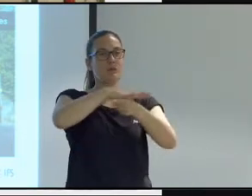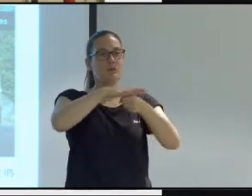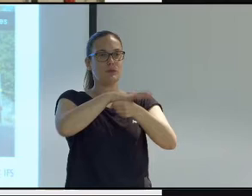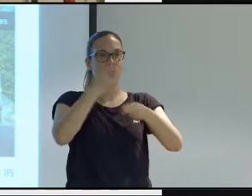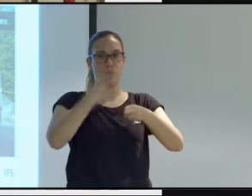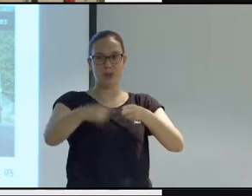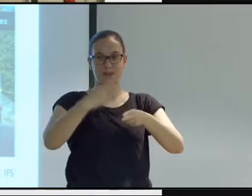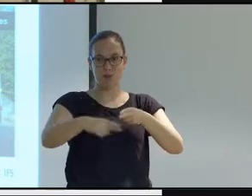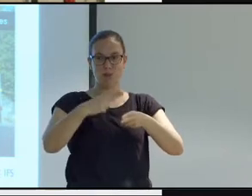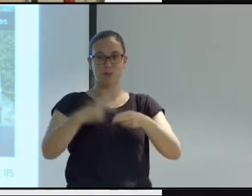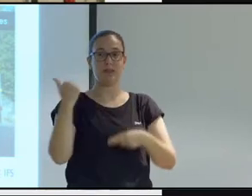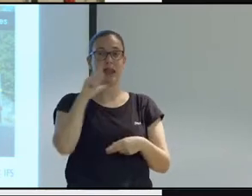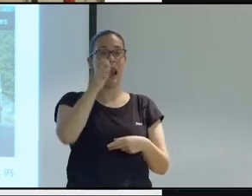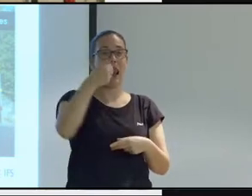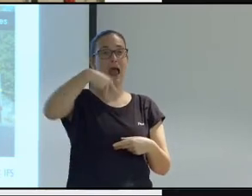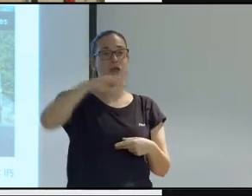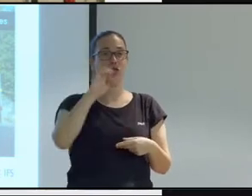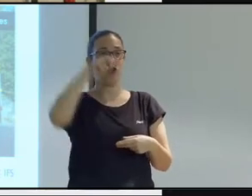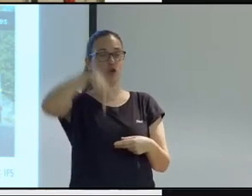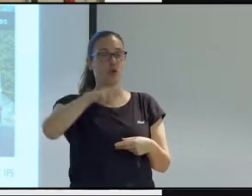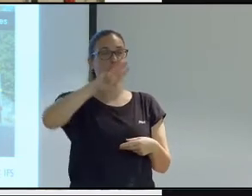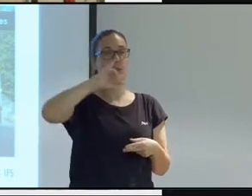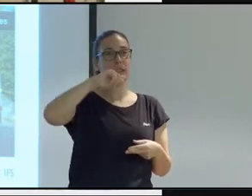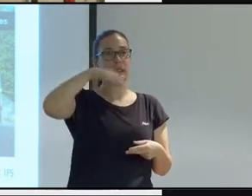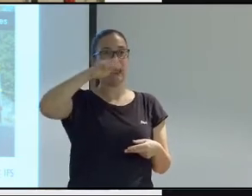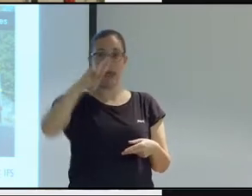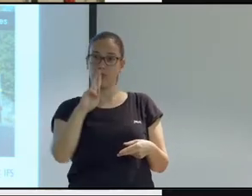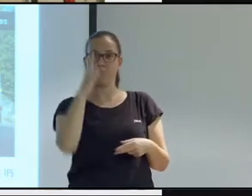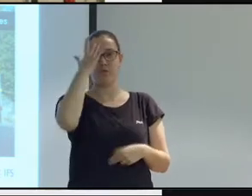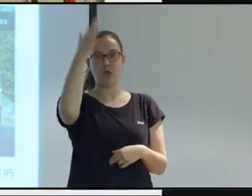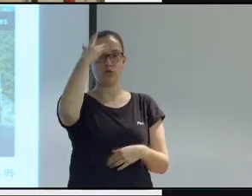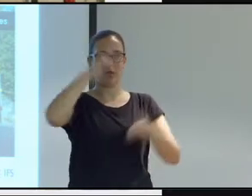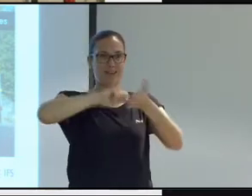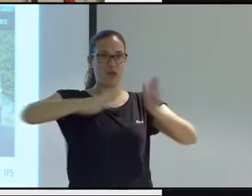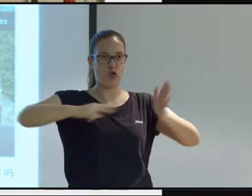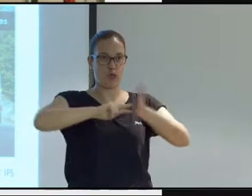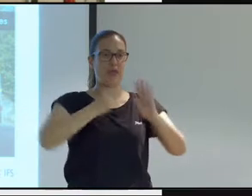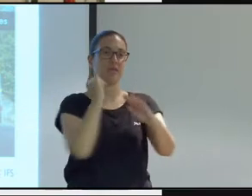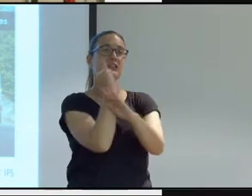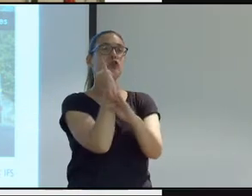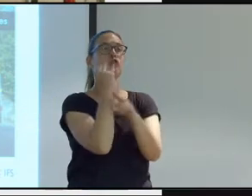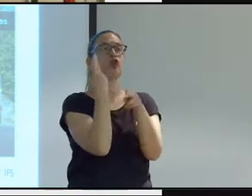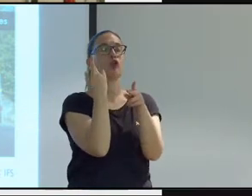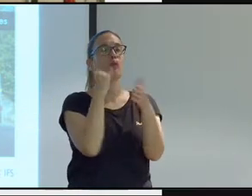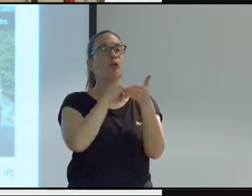dimension. And here we have Landon Winner. Landon Winner is a philosopher.